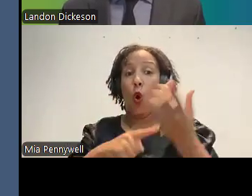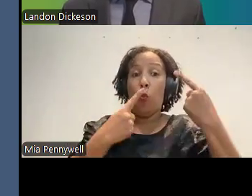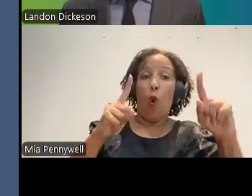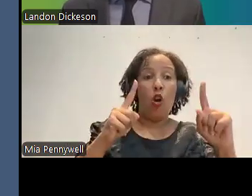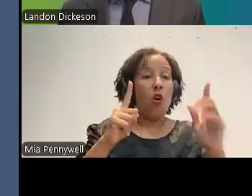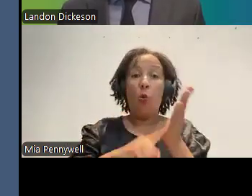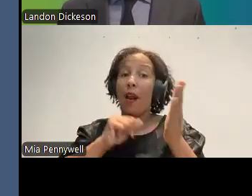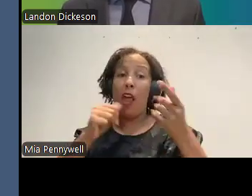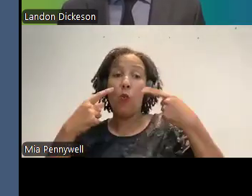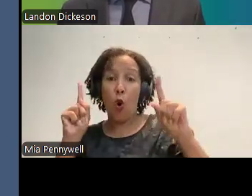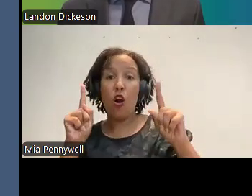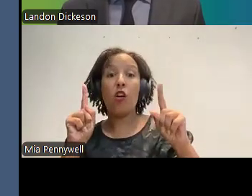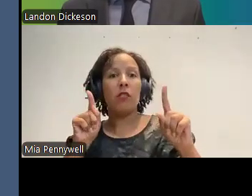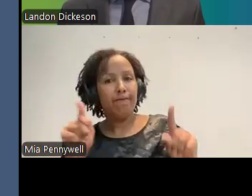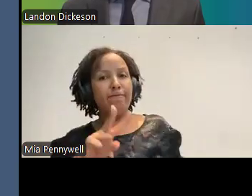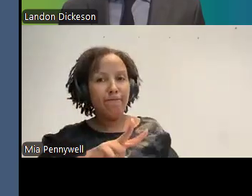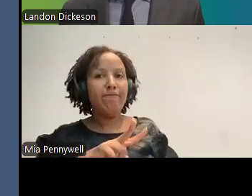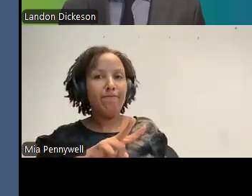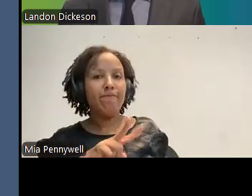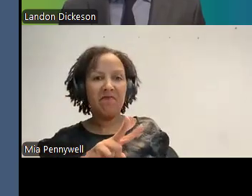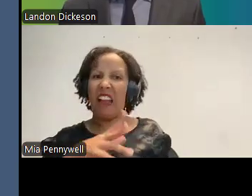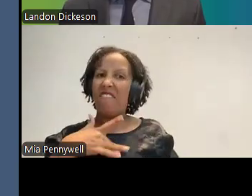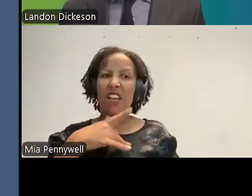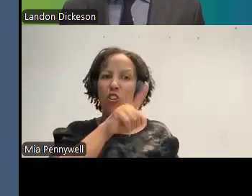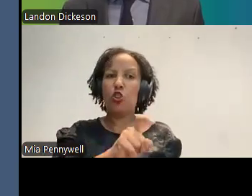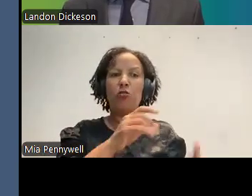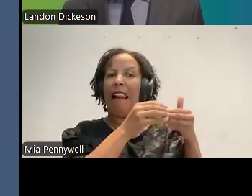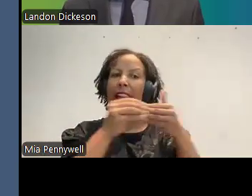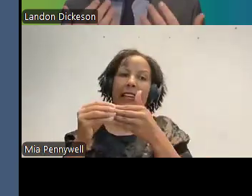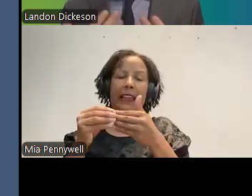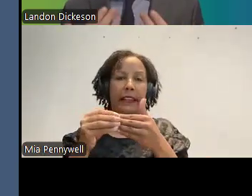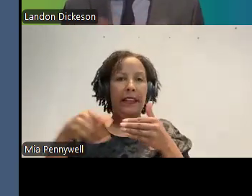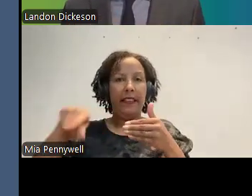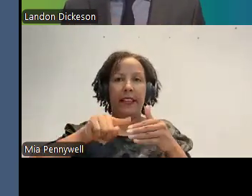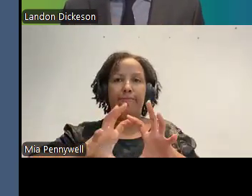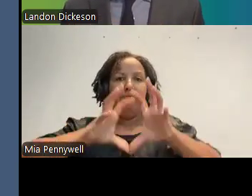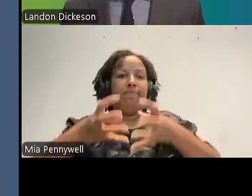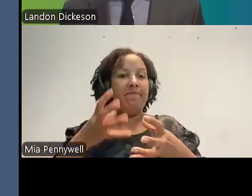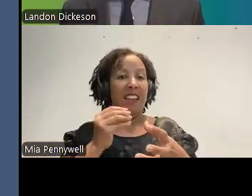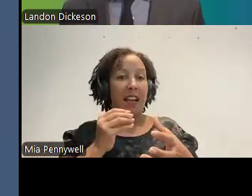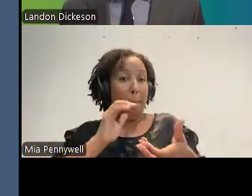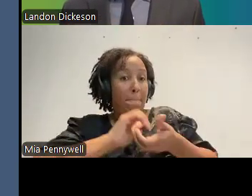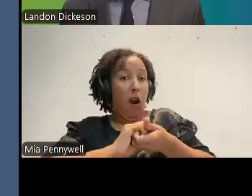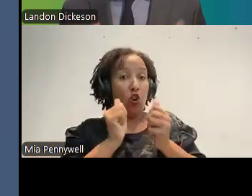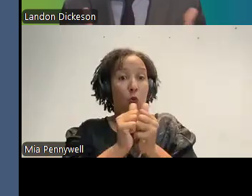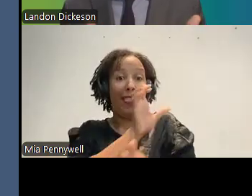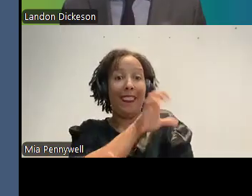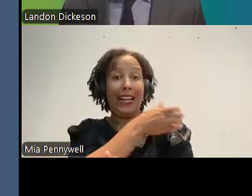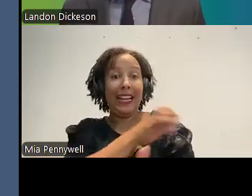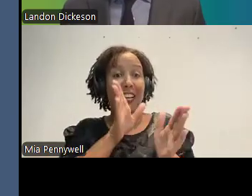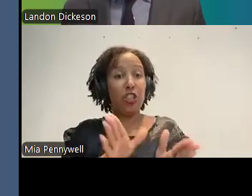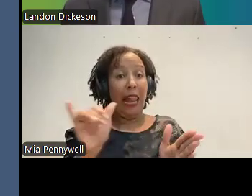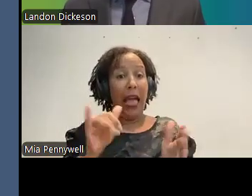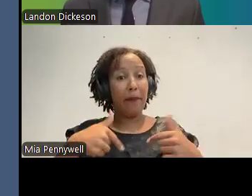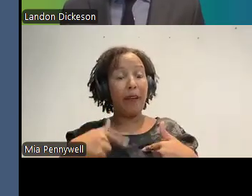at the forefront of leading these initiatives and partnering with clinicians like myself to find the best paths forward